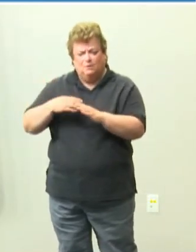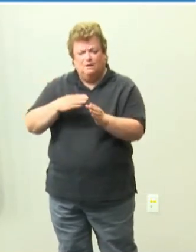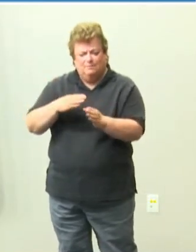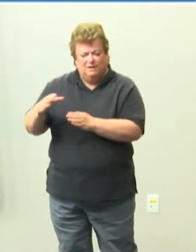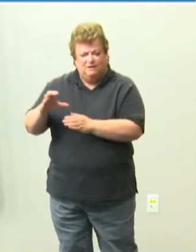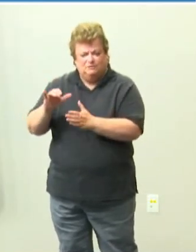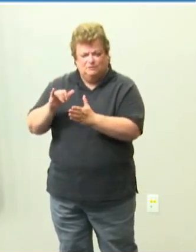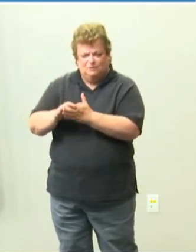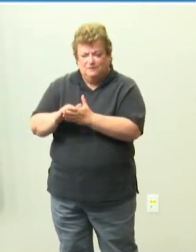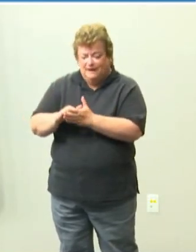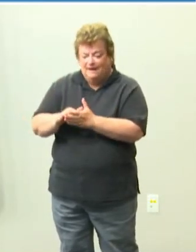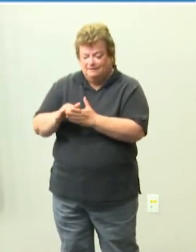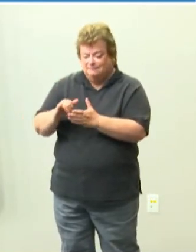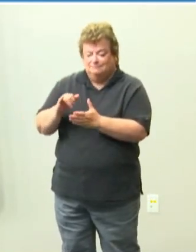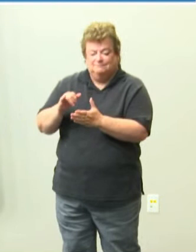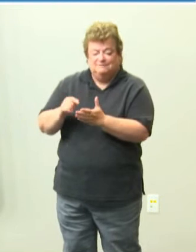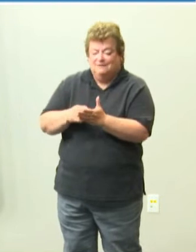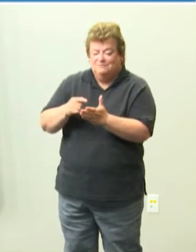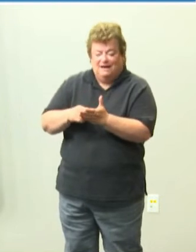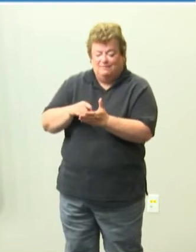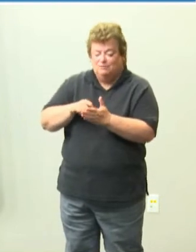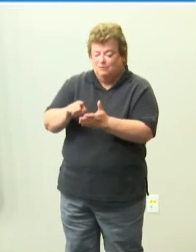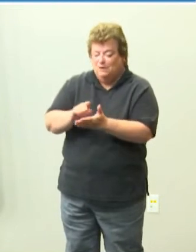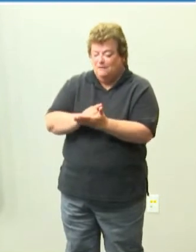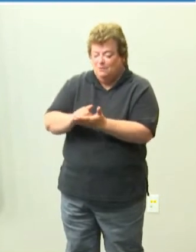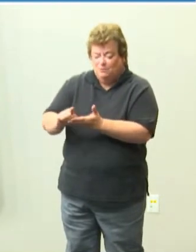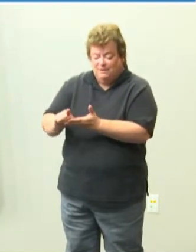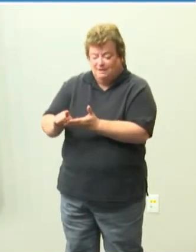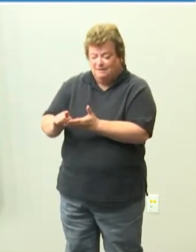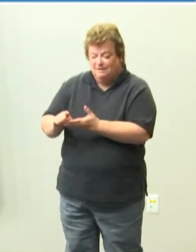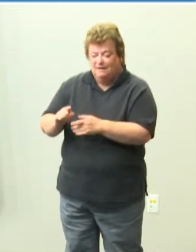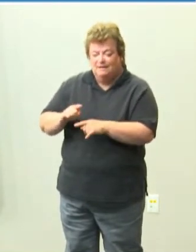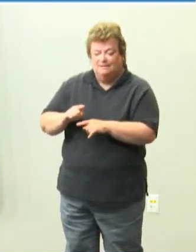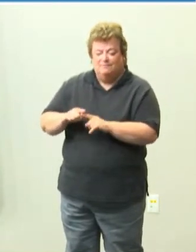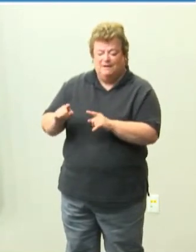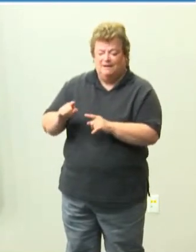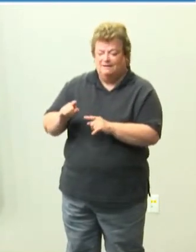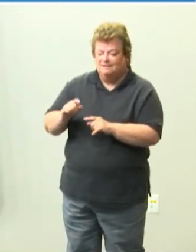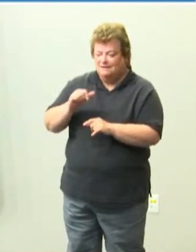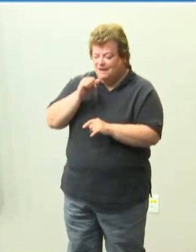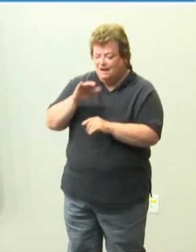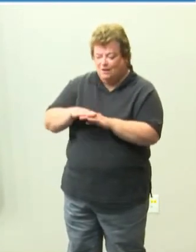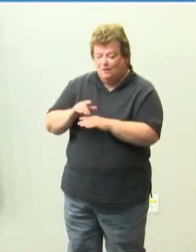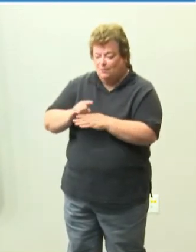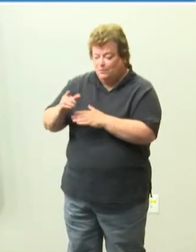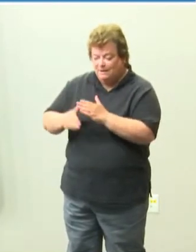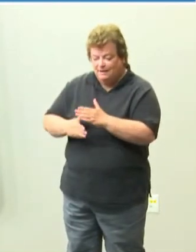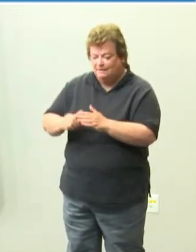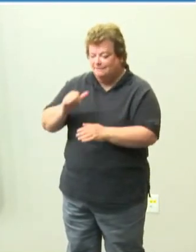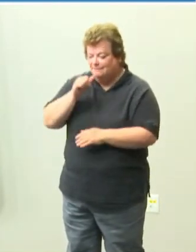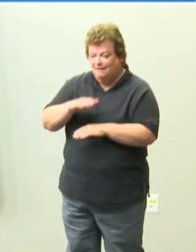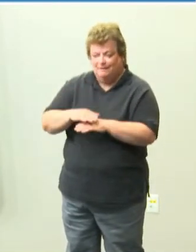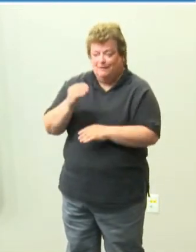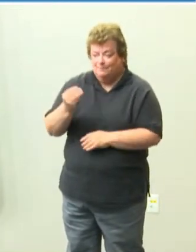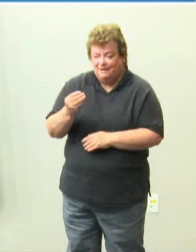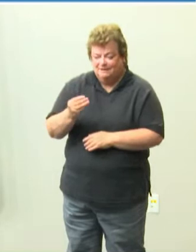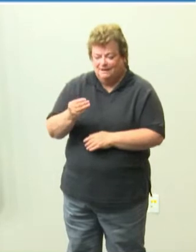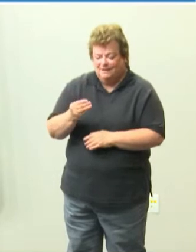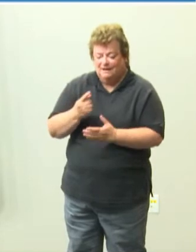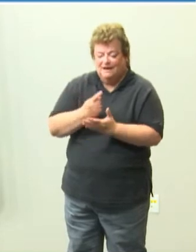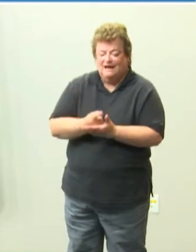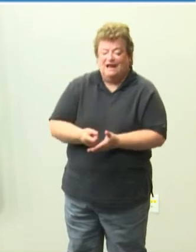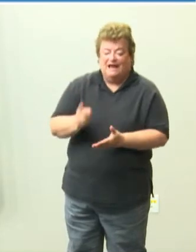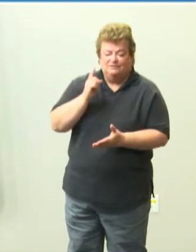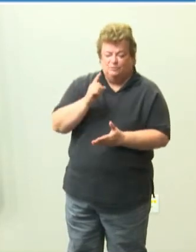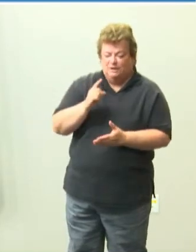some point every week, a lot of times in the middle of the week, but certainly not on the weekends, not on Mondays. Last week we had this big